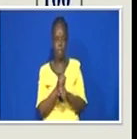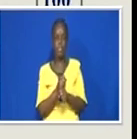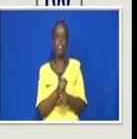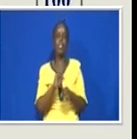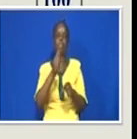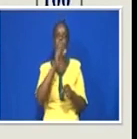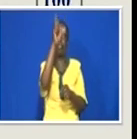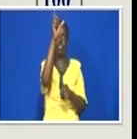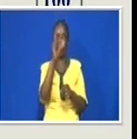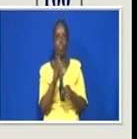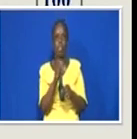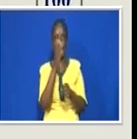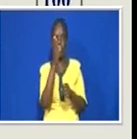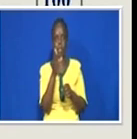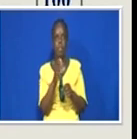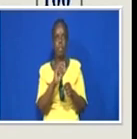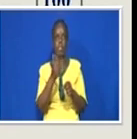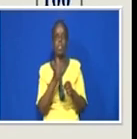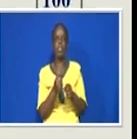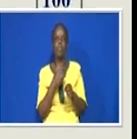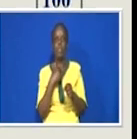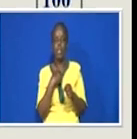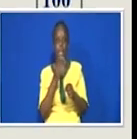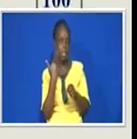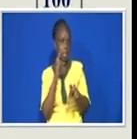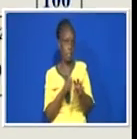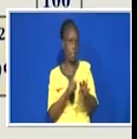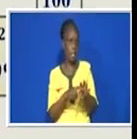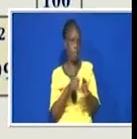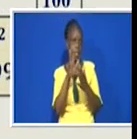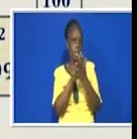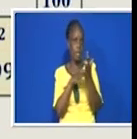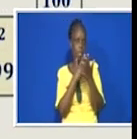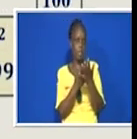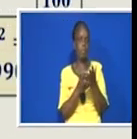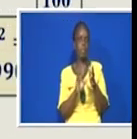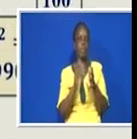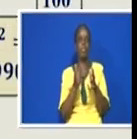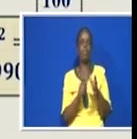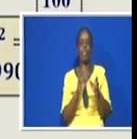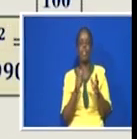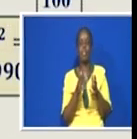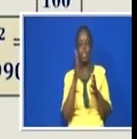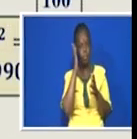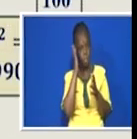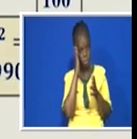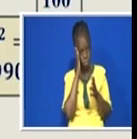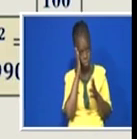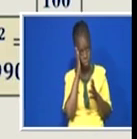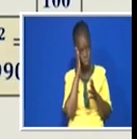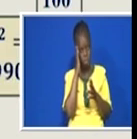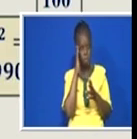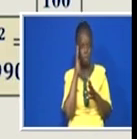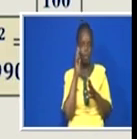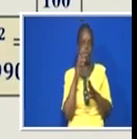listed in the first column, the same we had initially. But there is another thing that we must also be able to